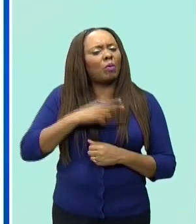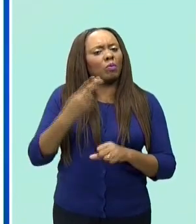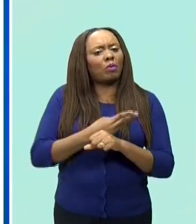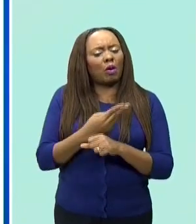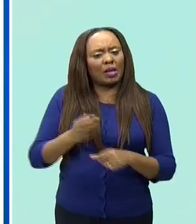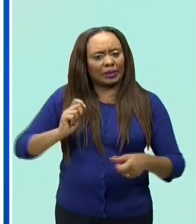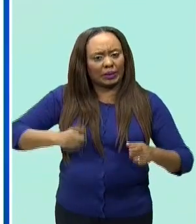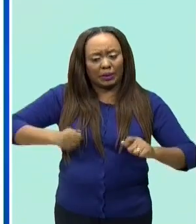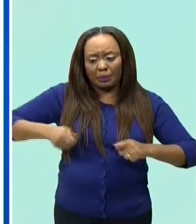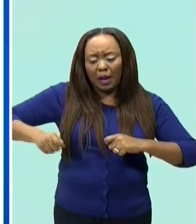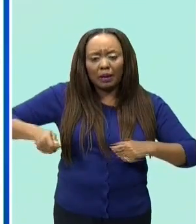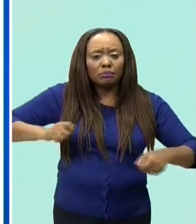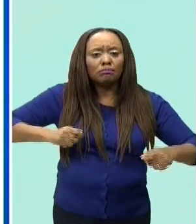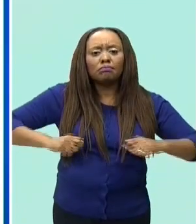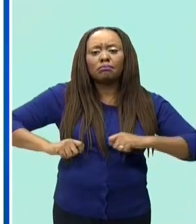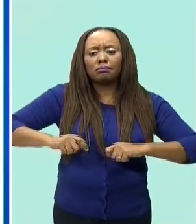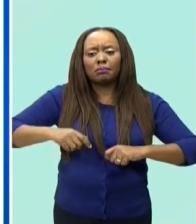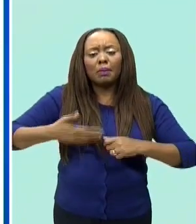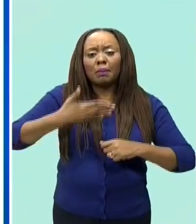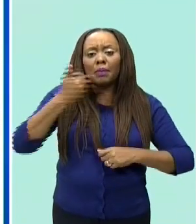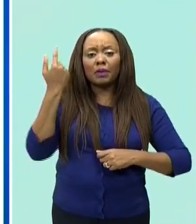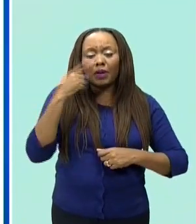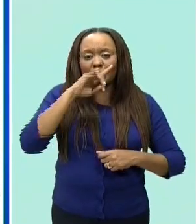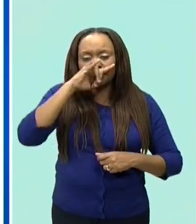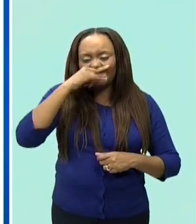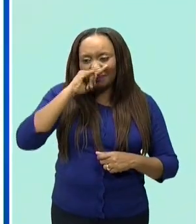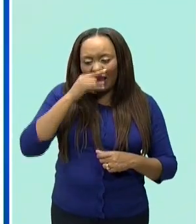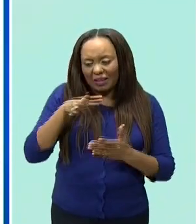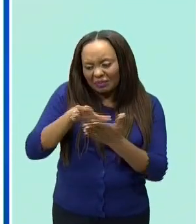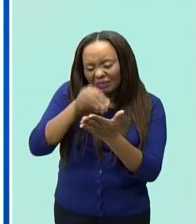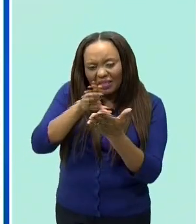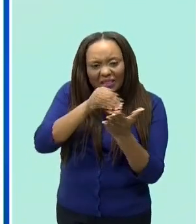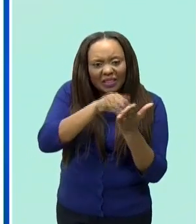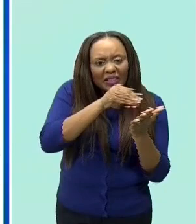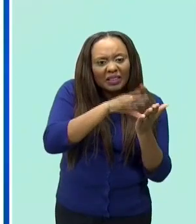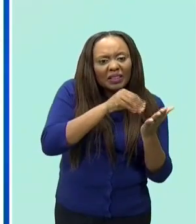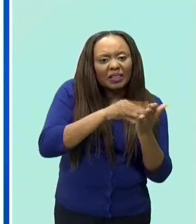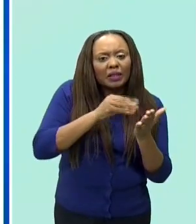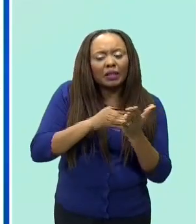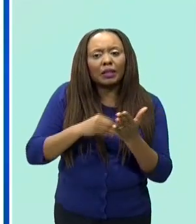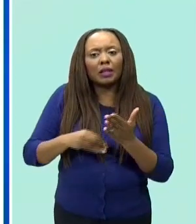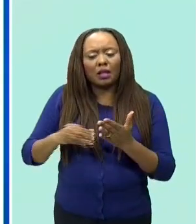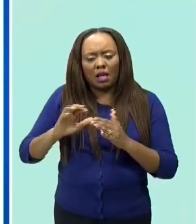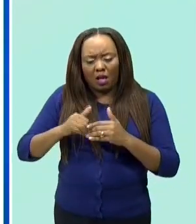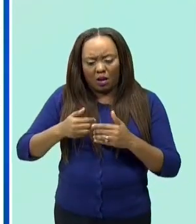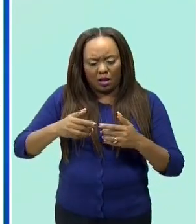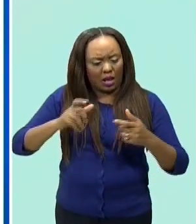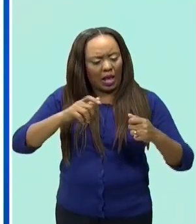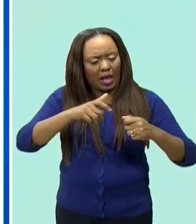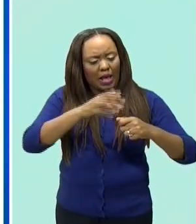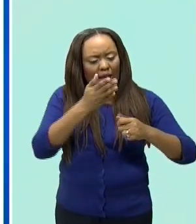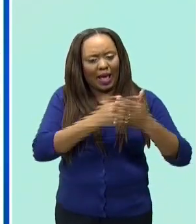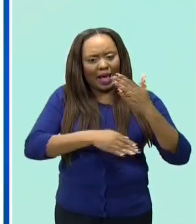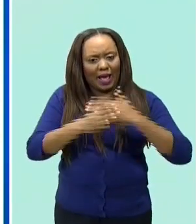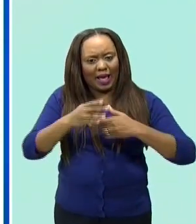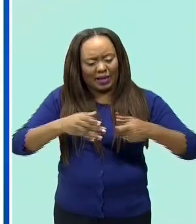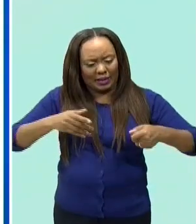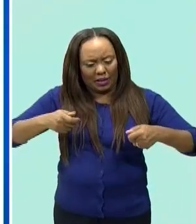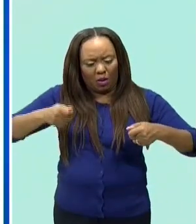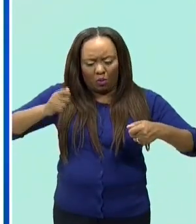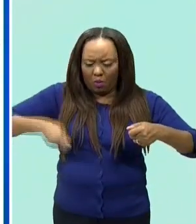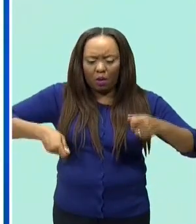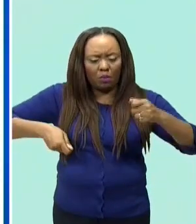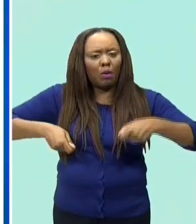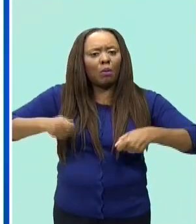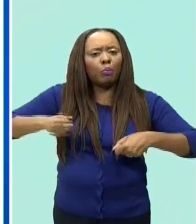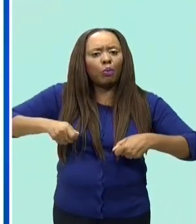it's a little bit better for the kids to learn on, to develop their motor skills and stuff like that. And we do both theory and practical.